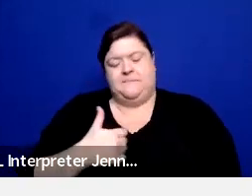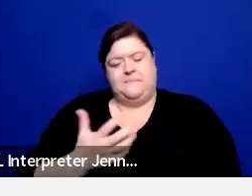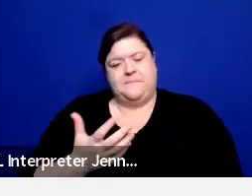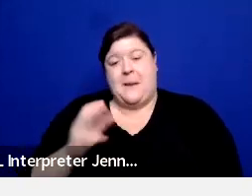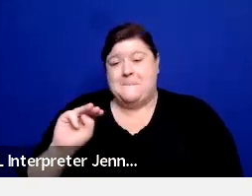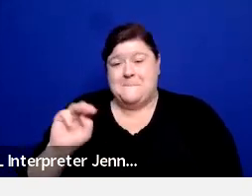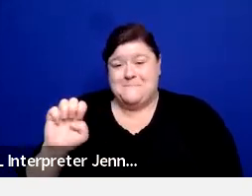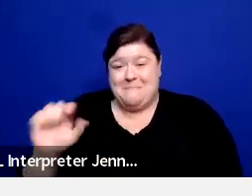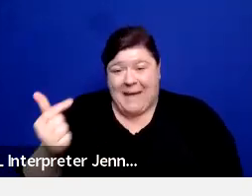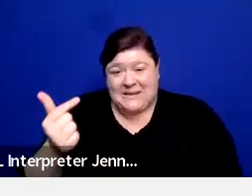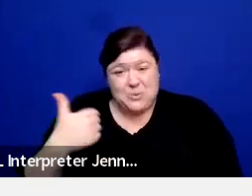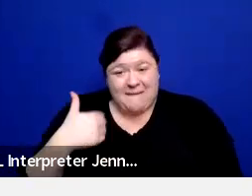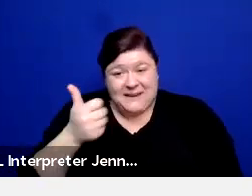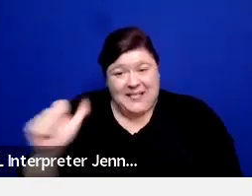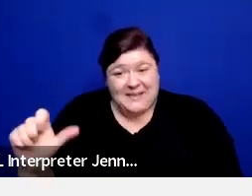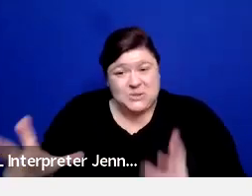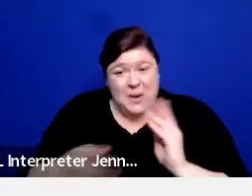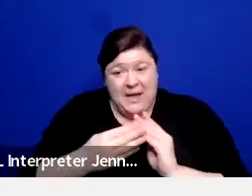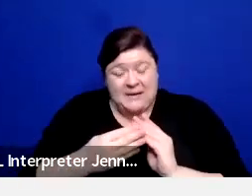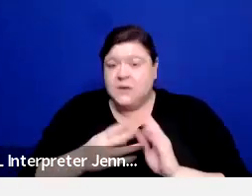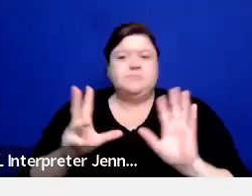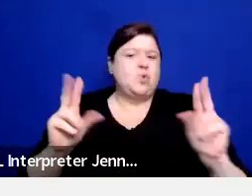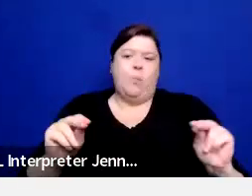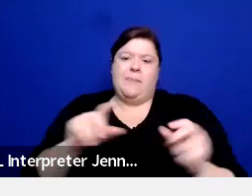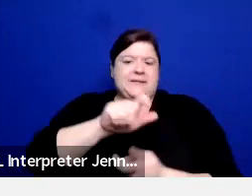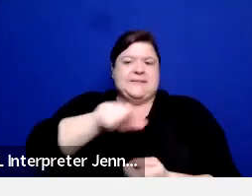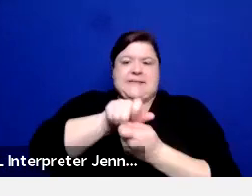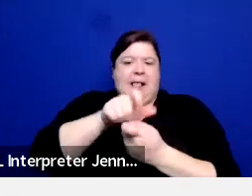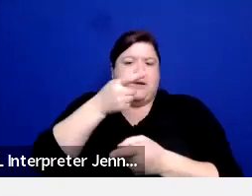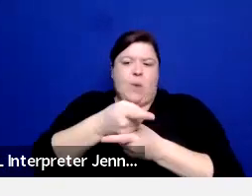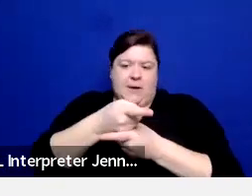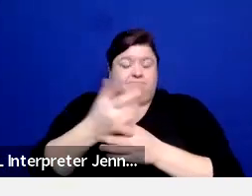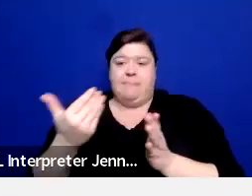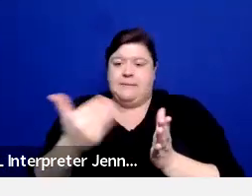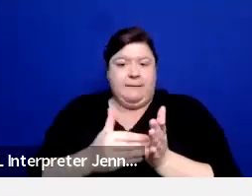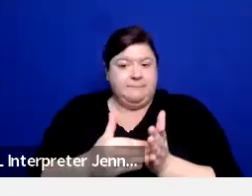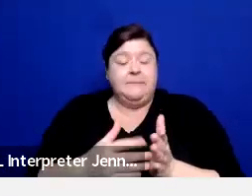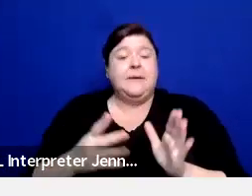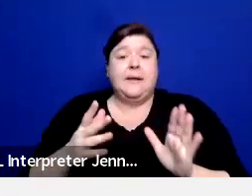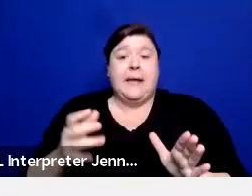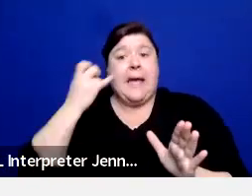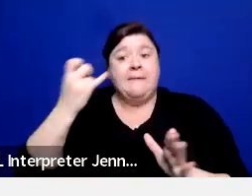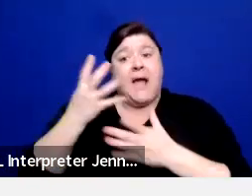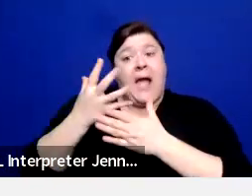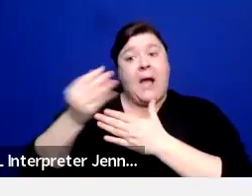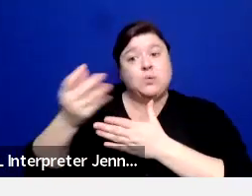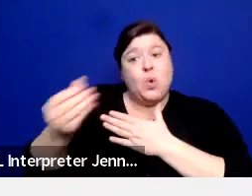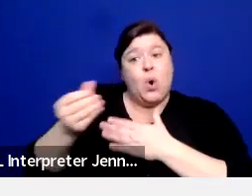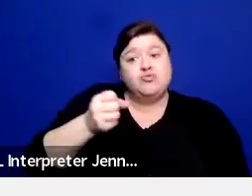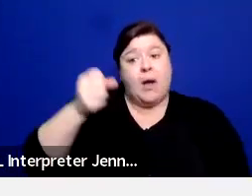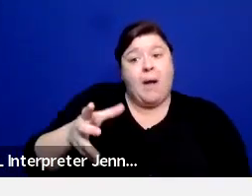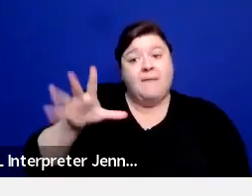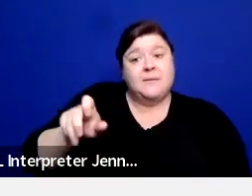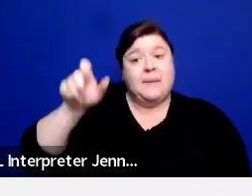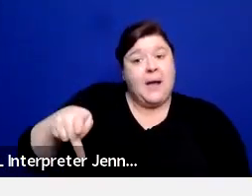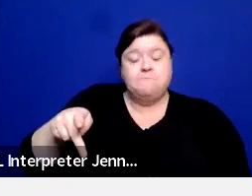Meg, do you have anything to add on that? Nope, that's exactly right. So again, you know, if it's an outdoor drop off and pickup,